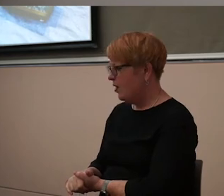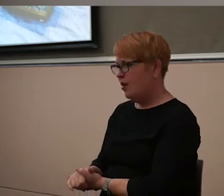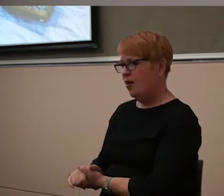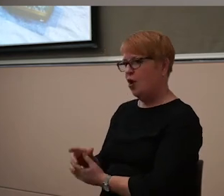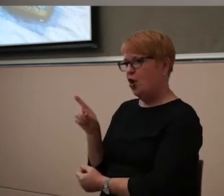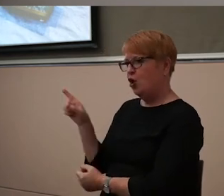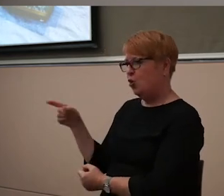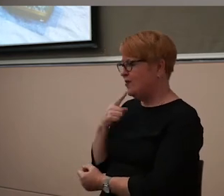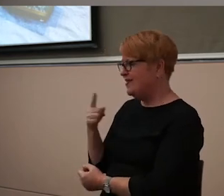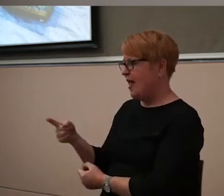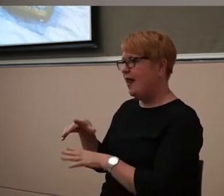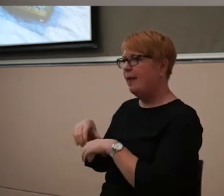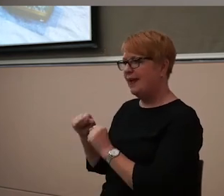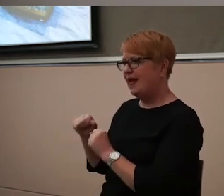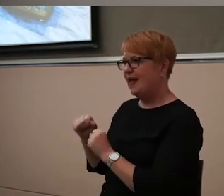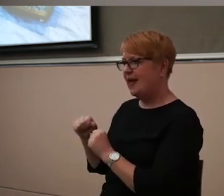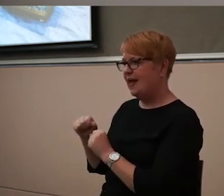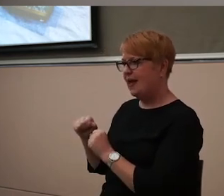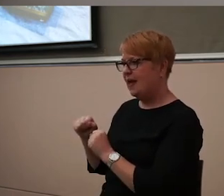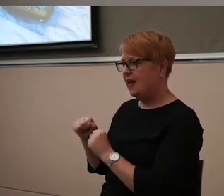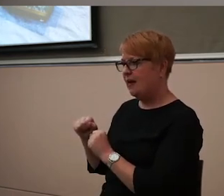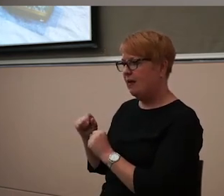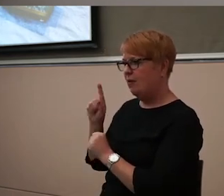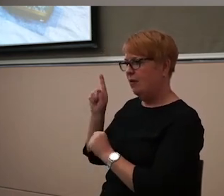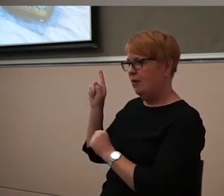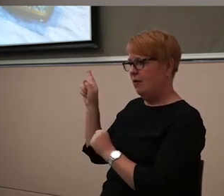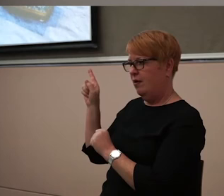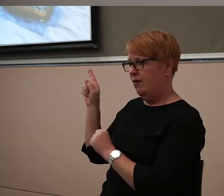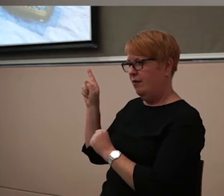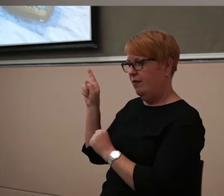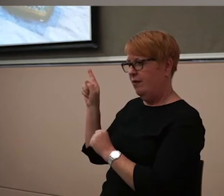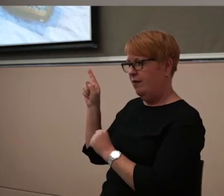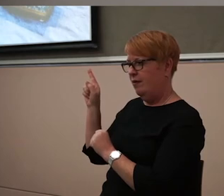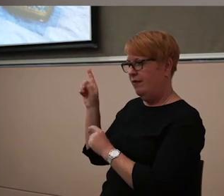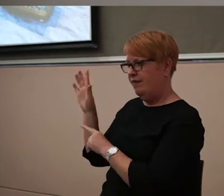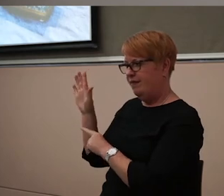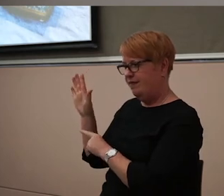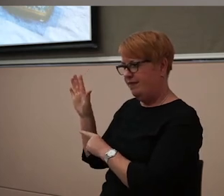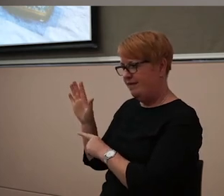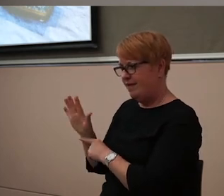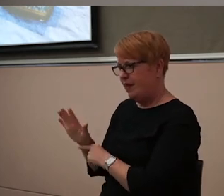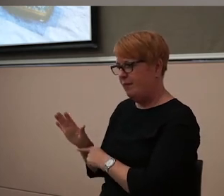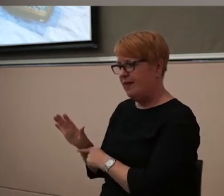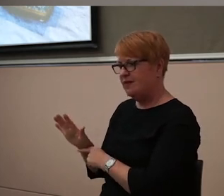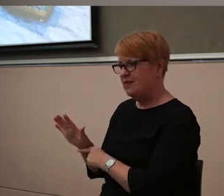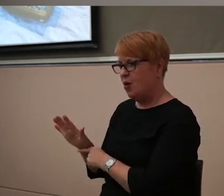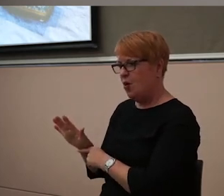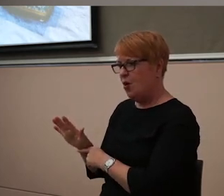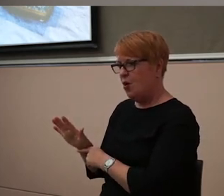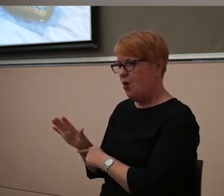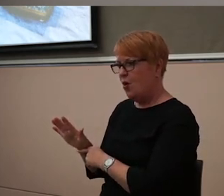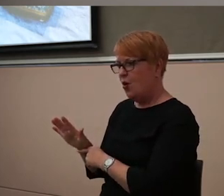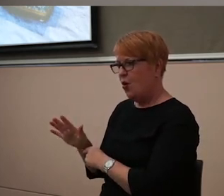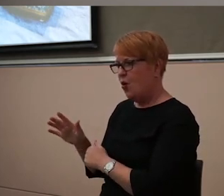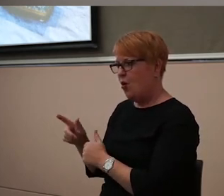good name. Yeah, so at the end of the Simon Says project, hopefully it'll come in the form of, like, multiple exhibitions, and that